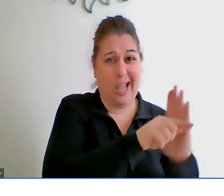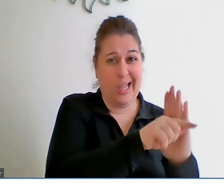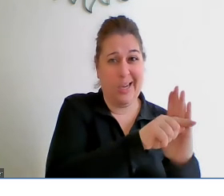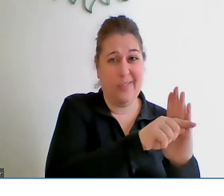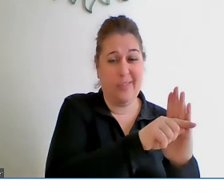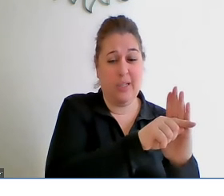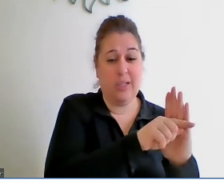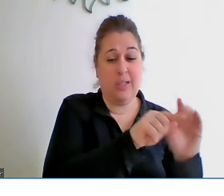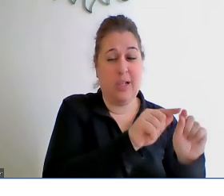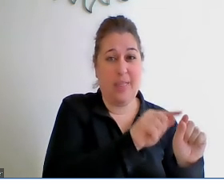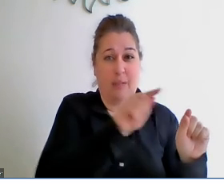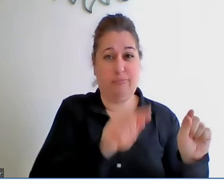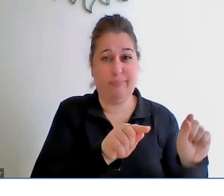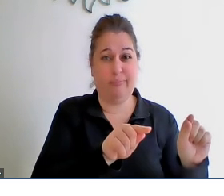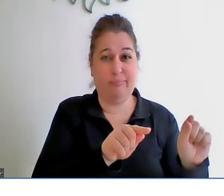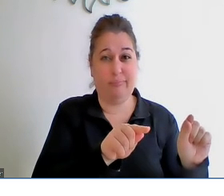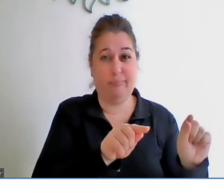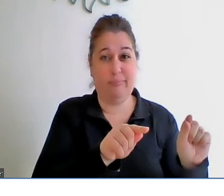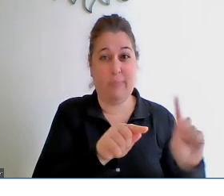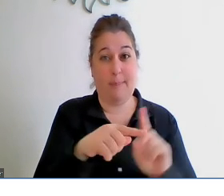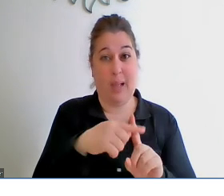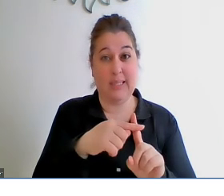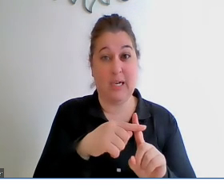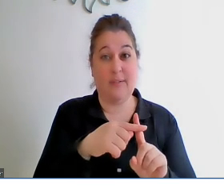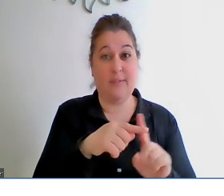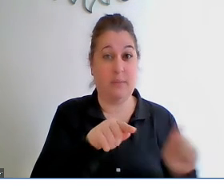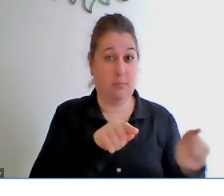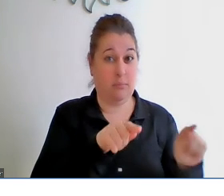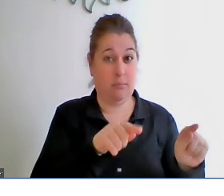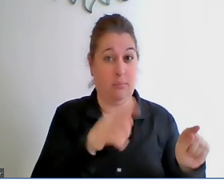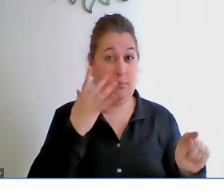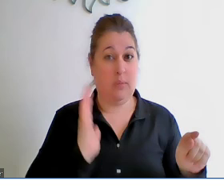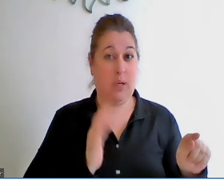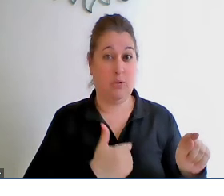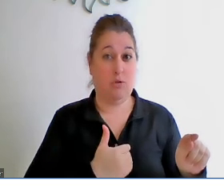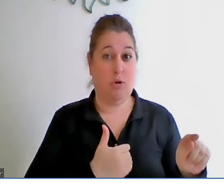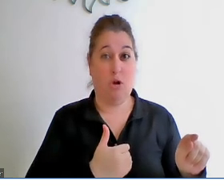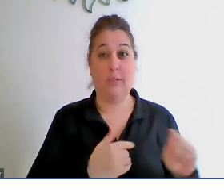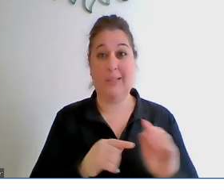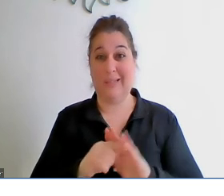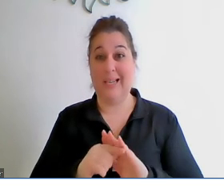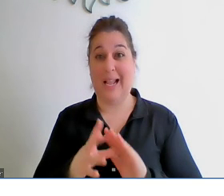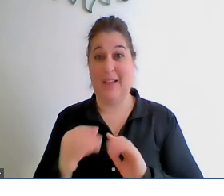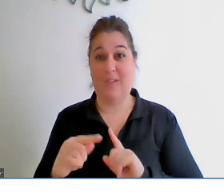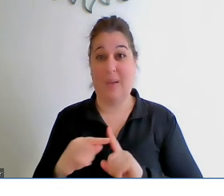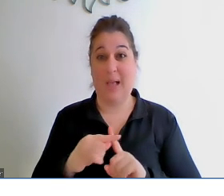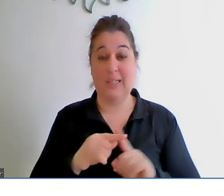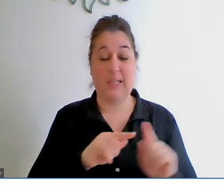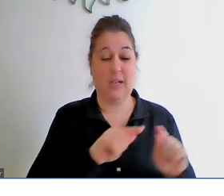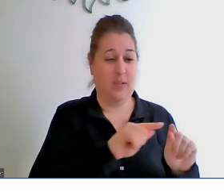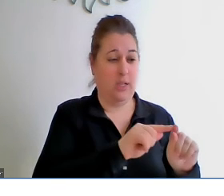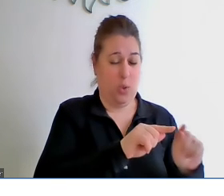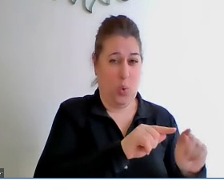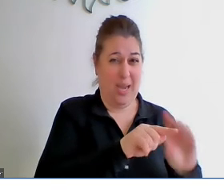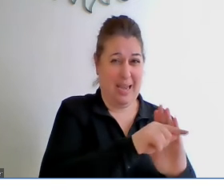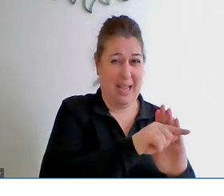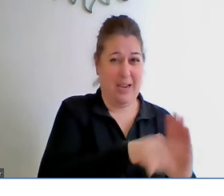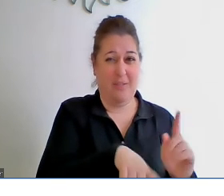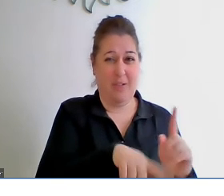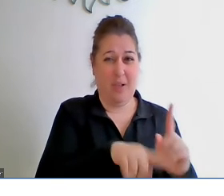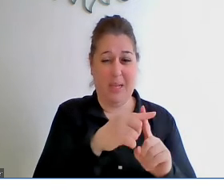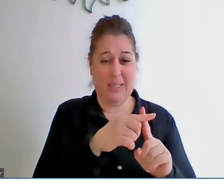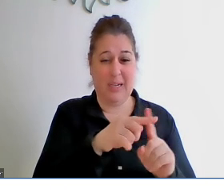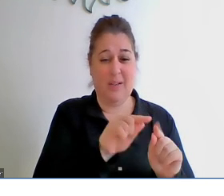to represent this negative times a positive to represent this +4. So that means our answer is